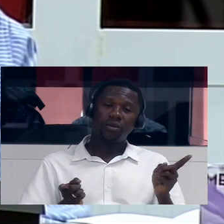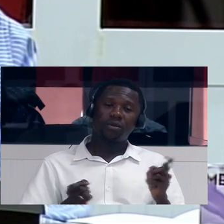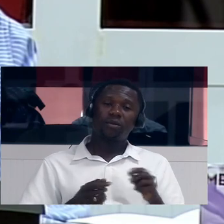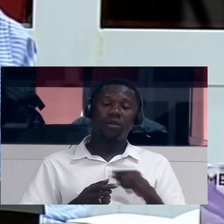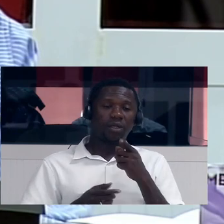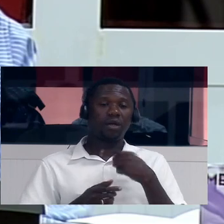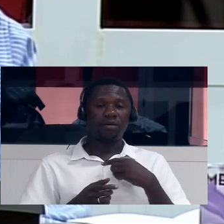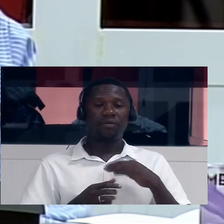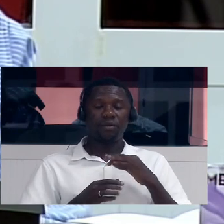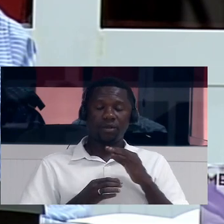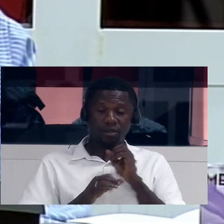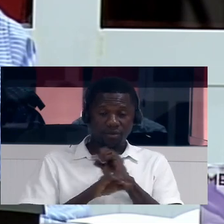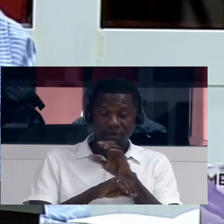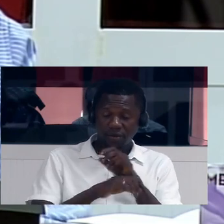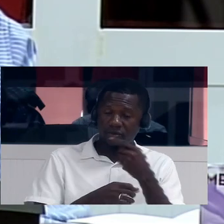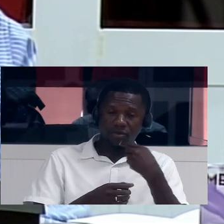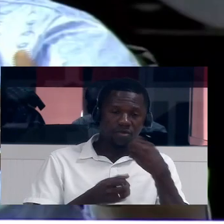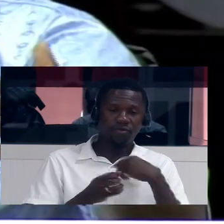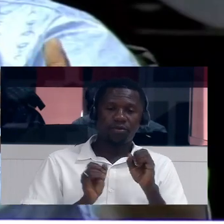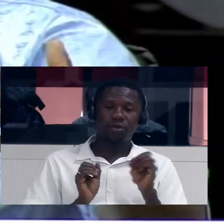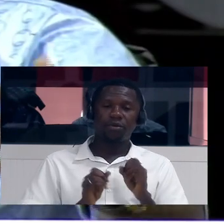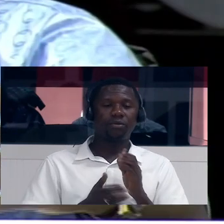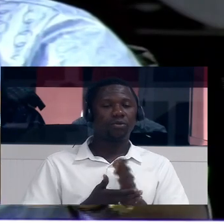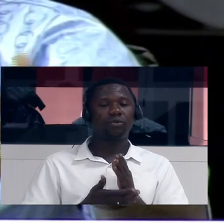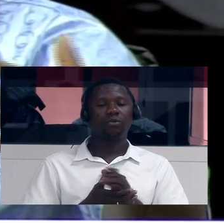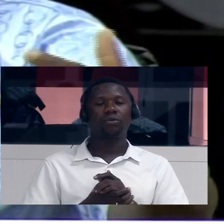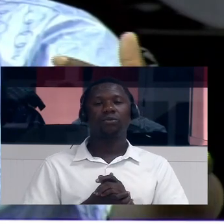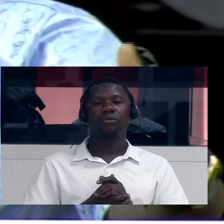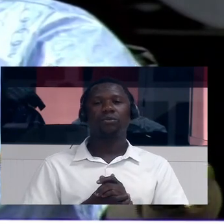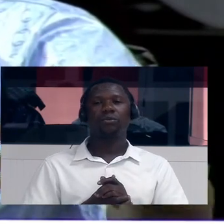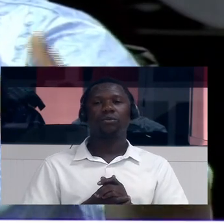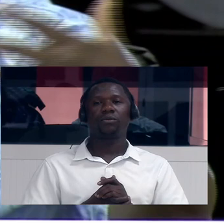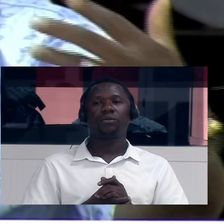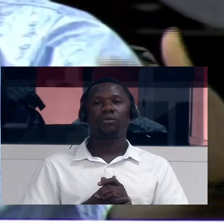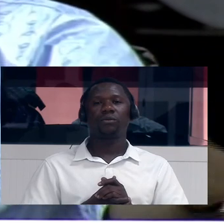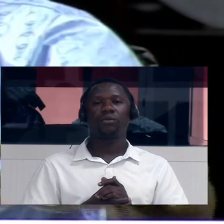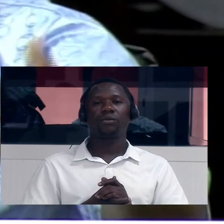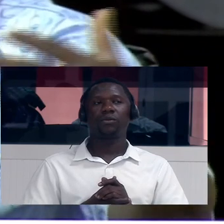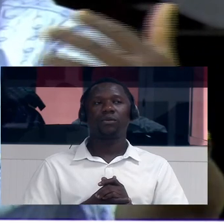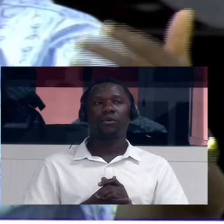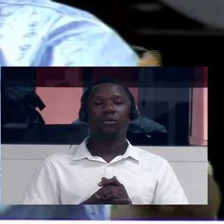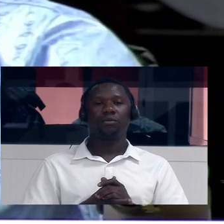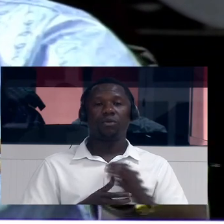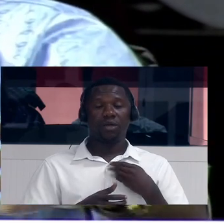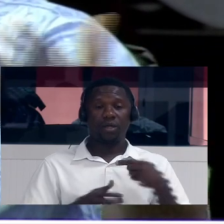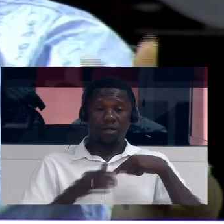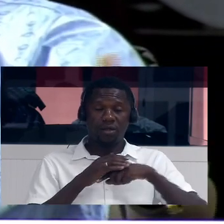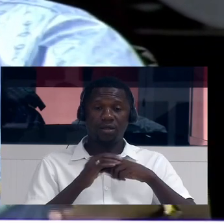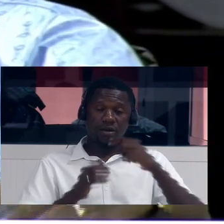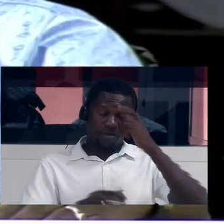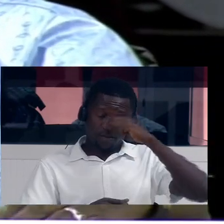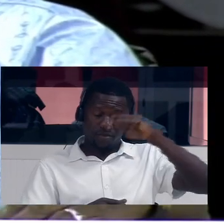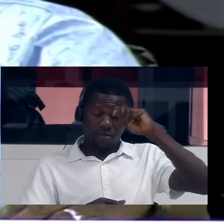instruction would not come from me, certainly not. But the environment in the police force at the time, was